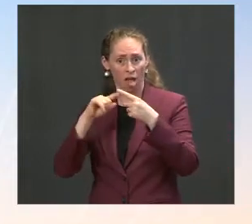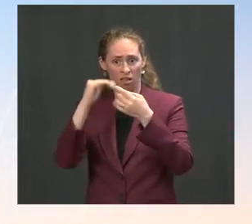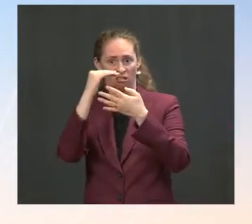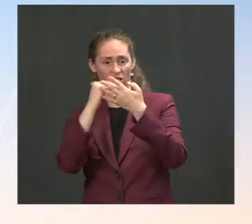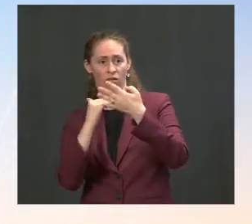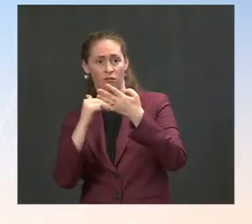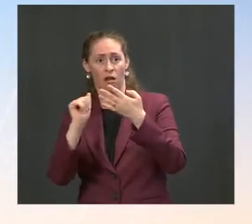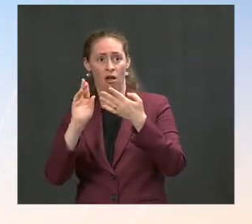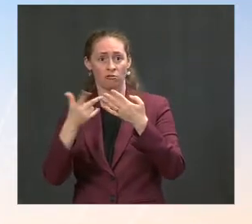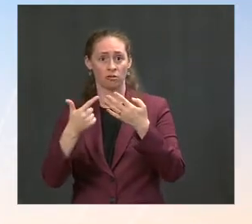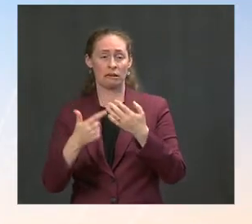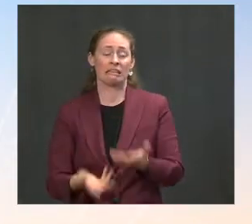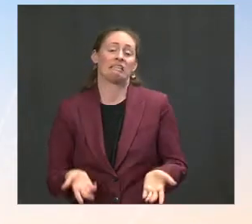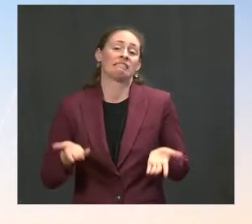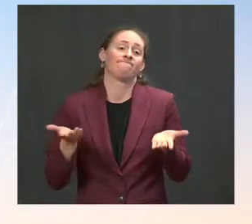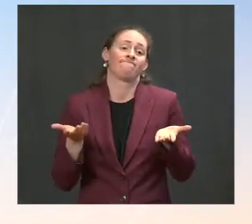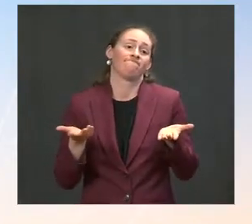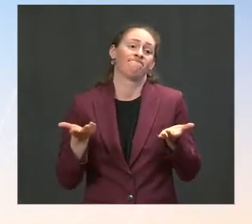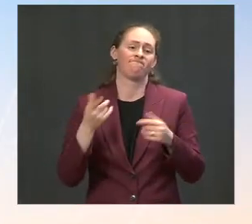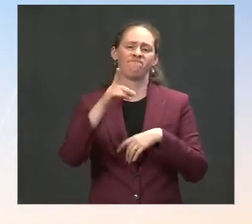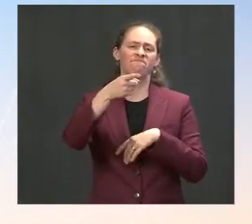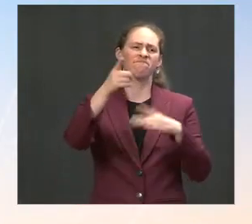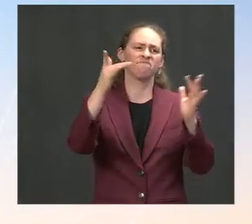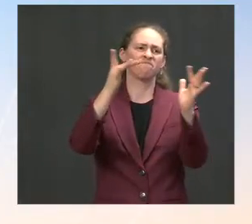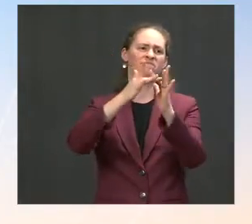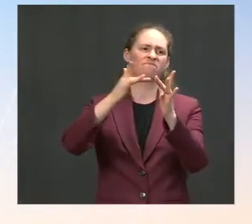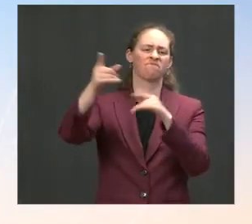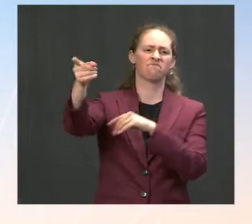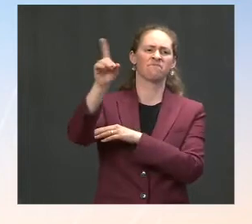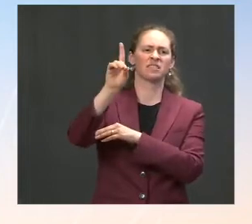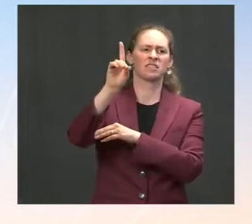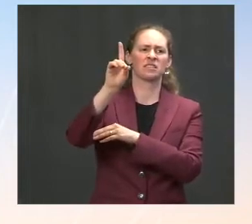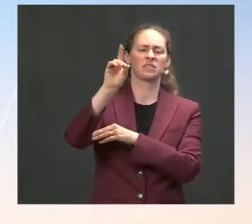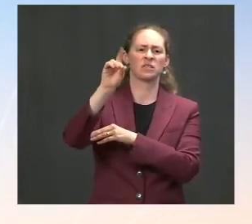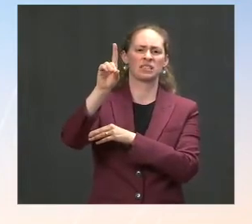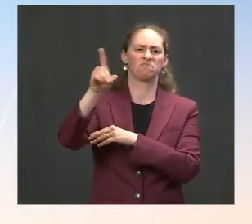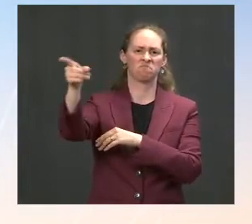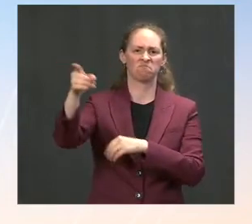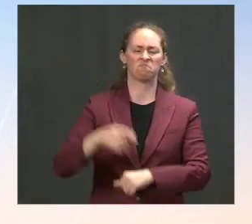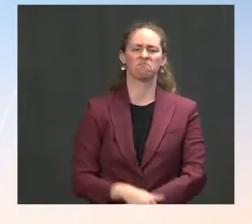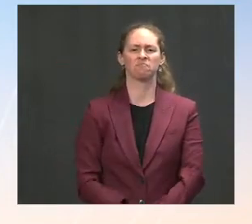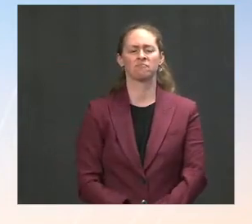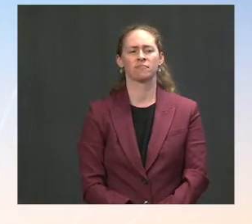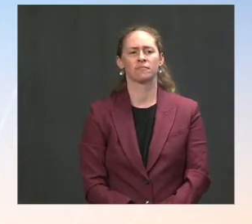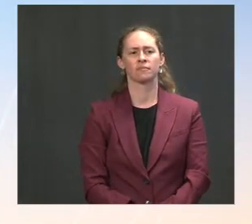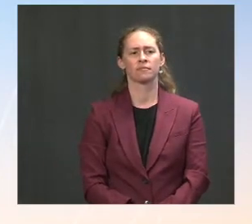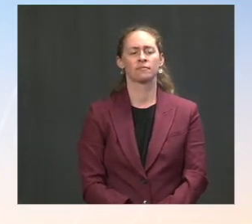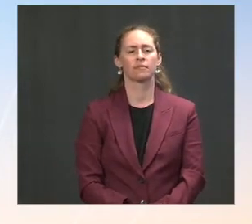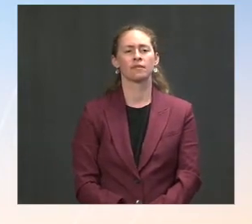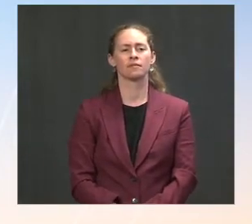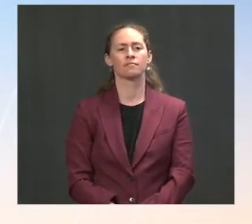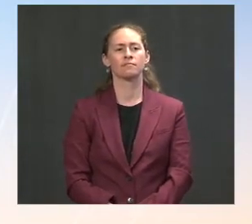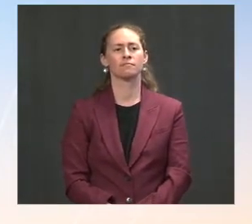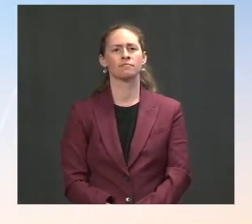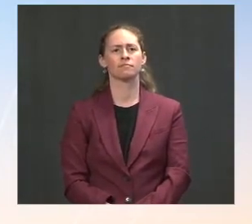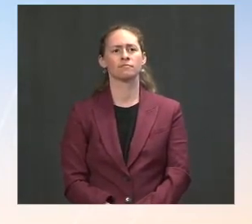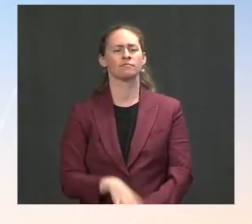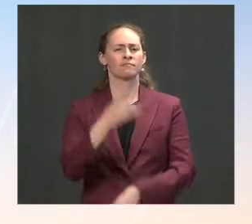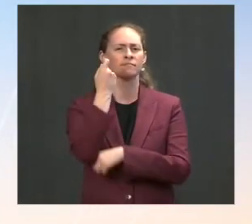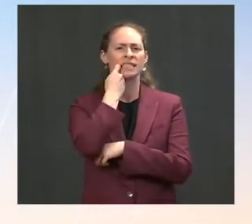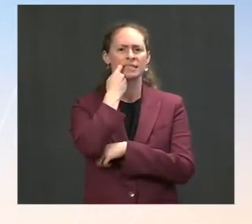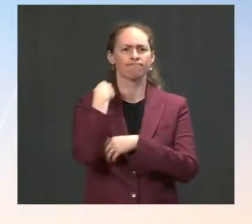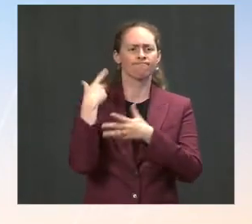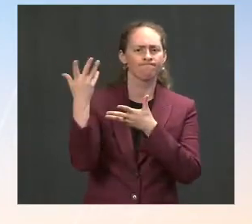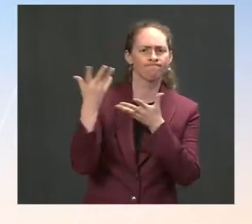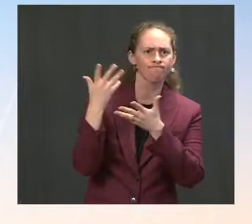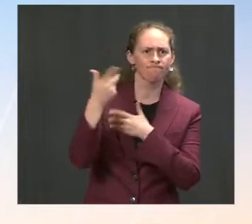you. I'd certainly point you to the Department of Defense. But what I was communicating about was, over the coming weeks, we maintain our authorities,